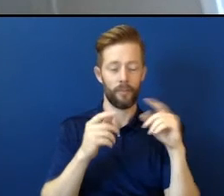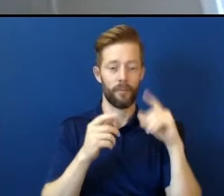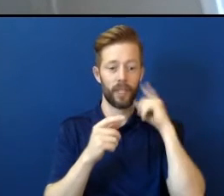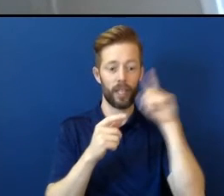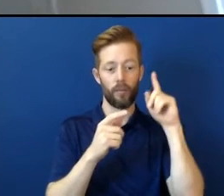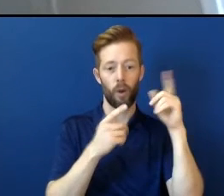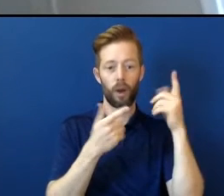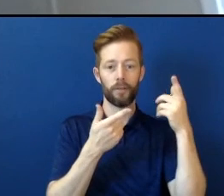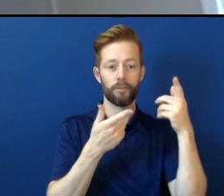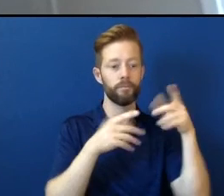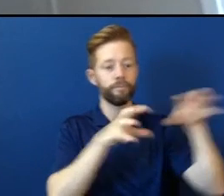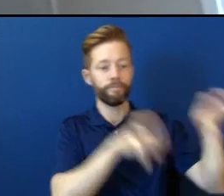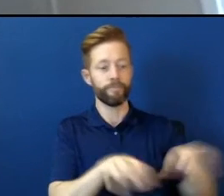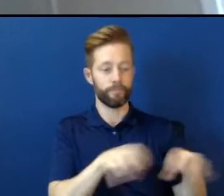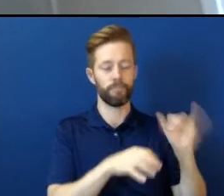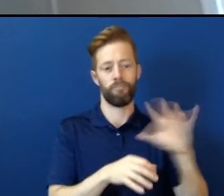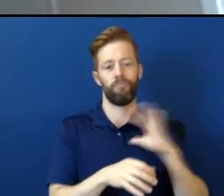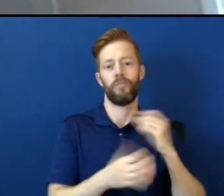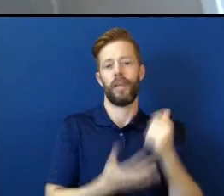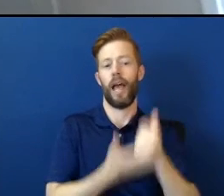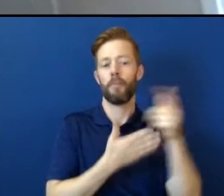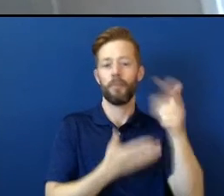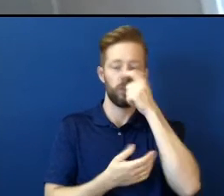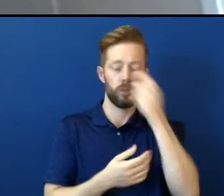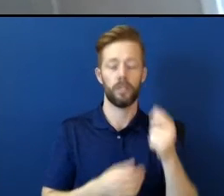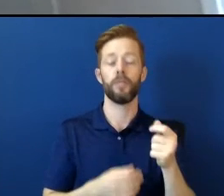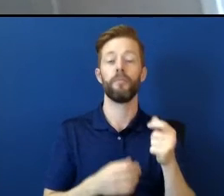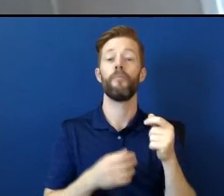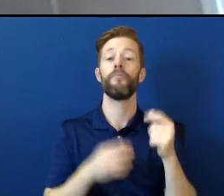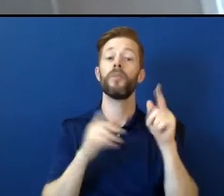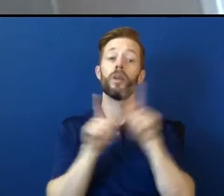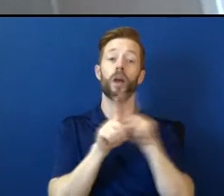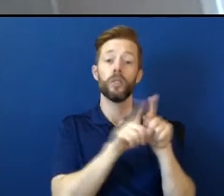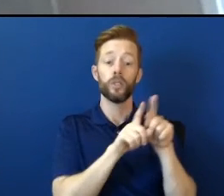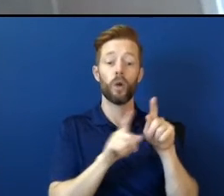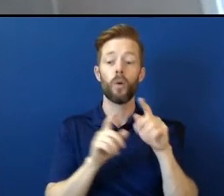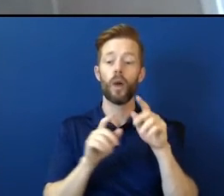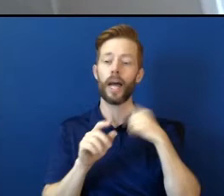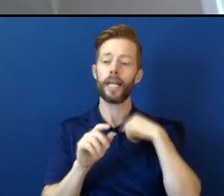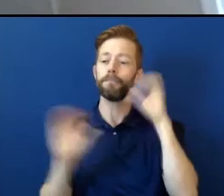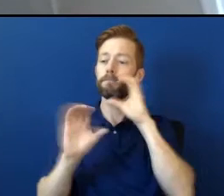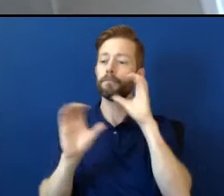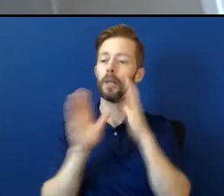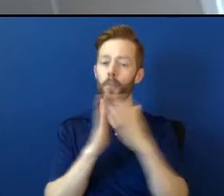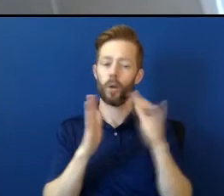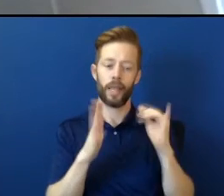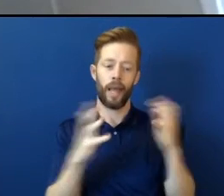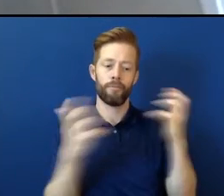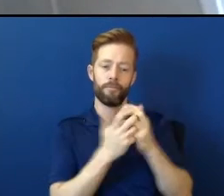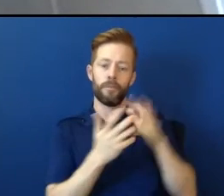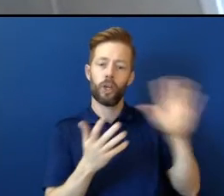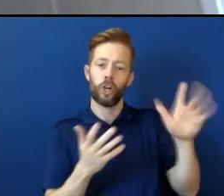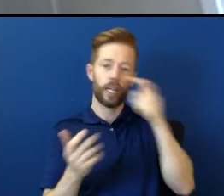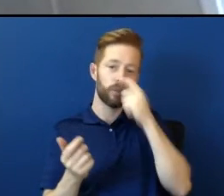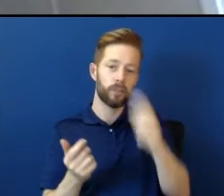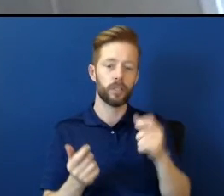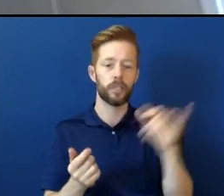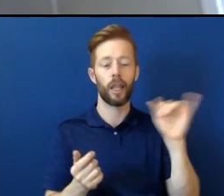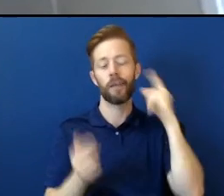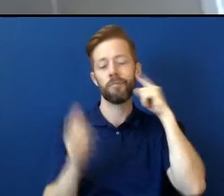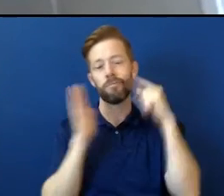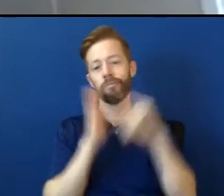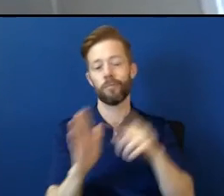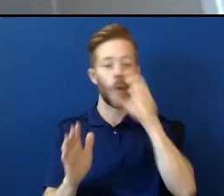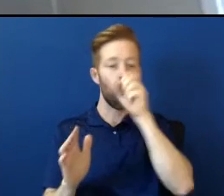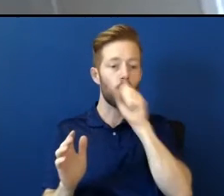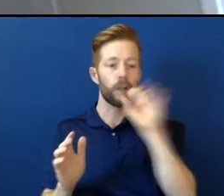her interest. And then choosing books that really relate to things that I know that she's interested in. So orange